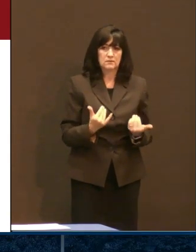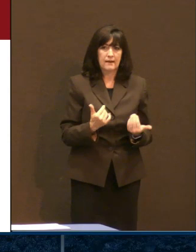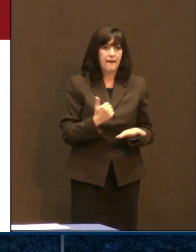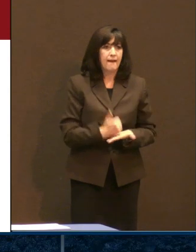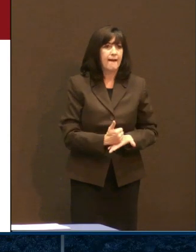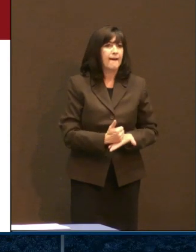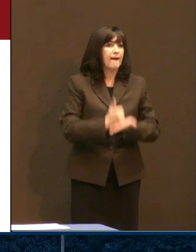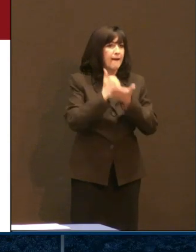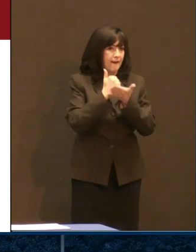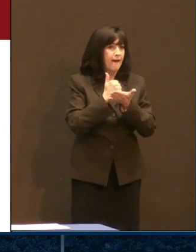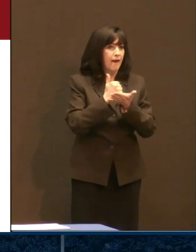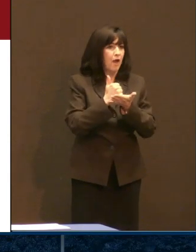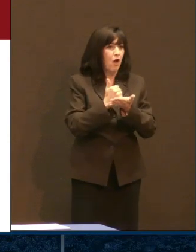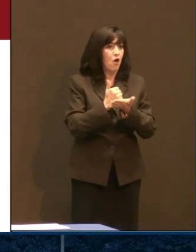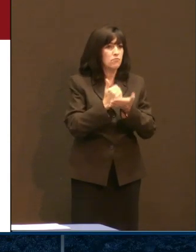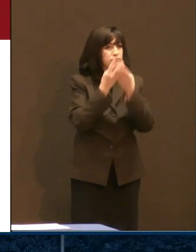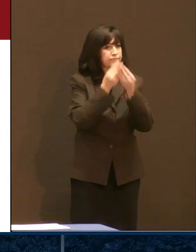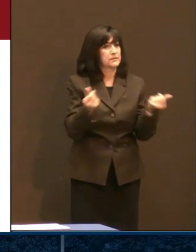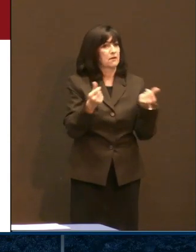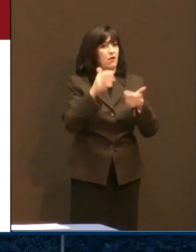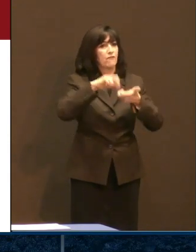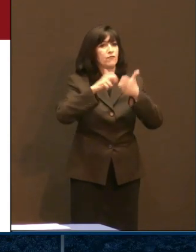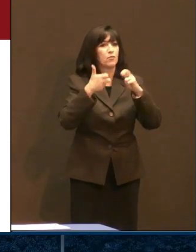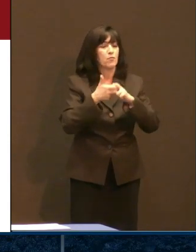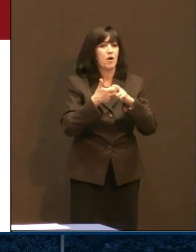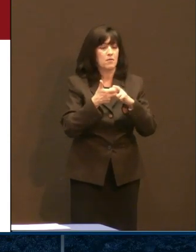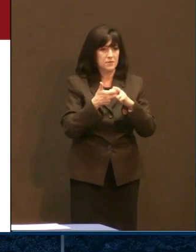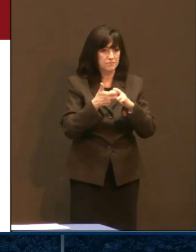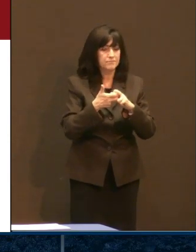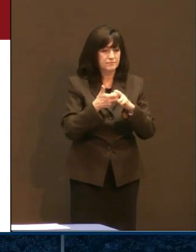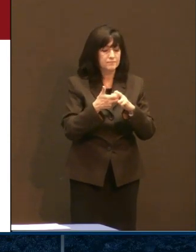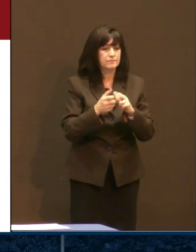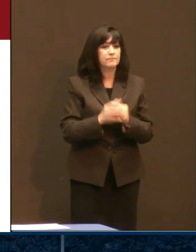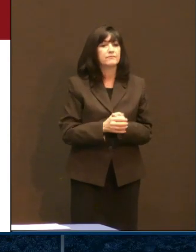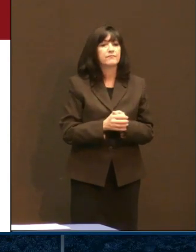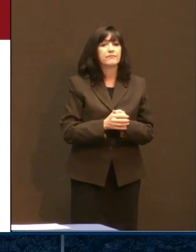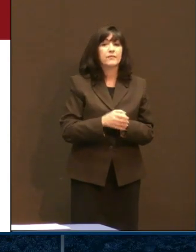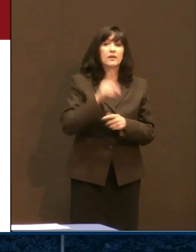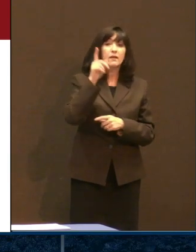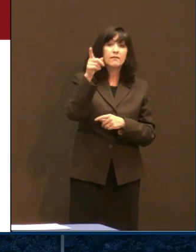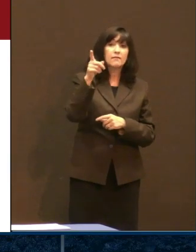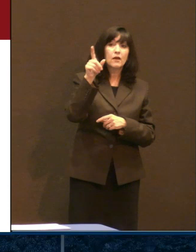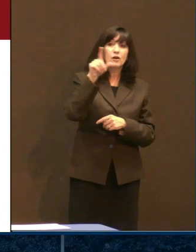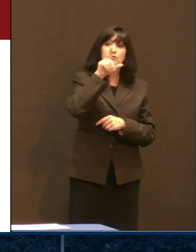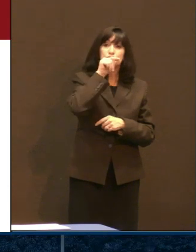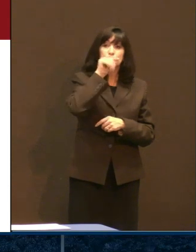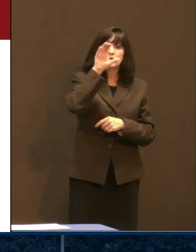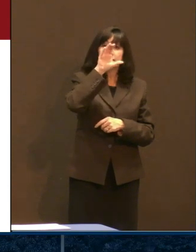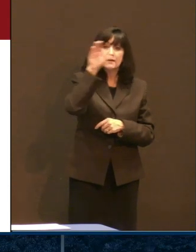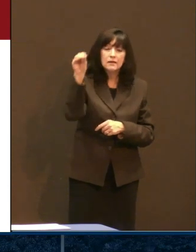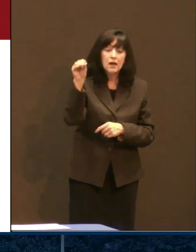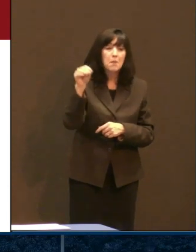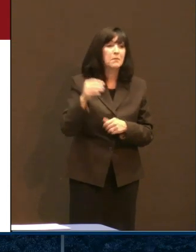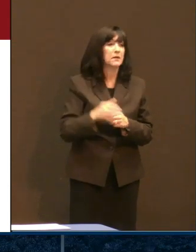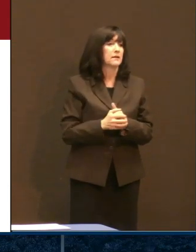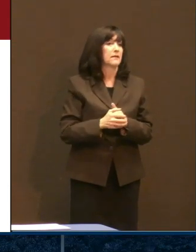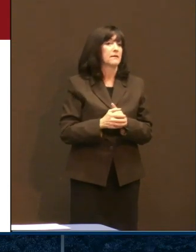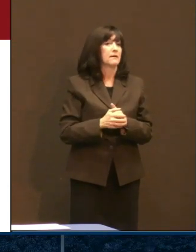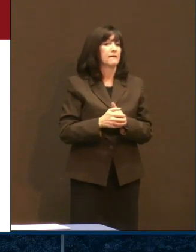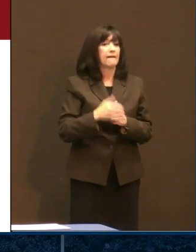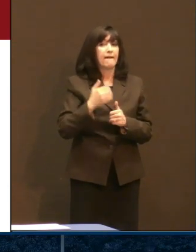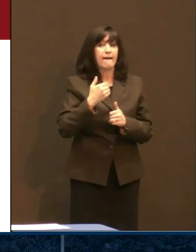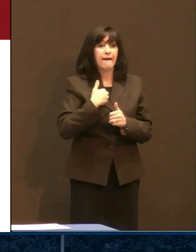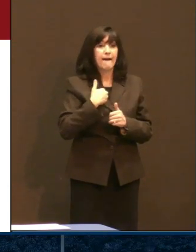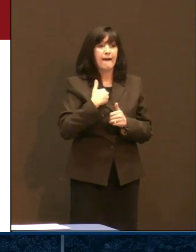at-risk communities out there? And it could be the poultry industry down in Sussex, or it could be the high-rises